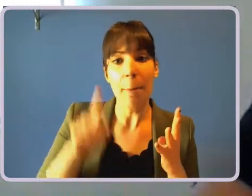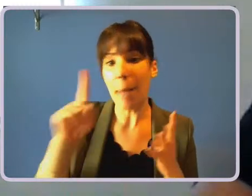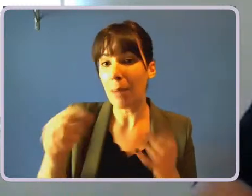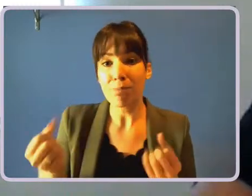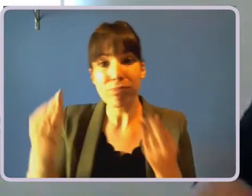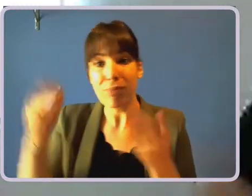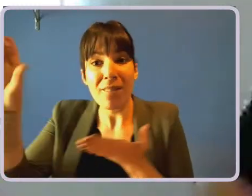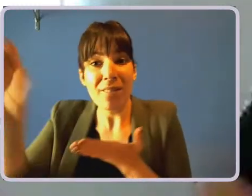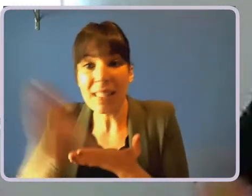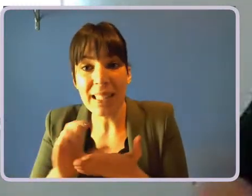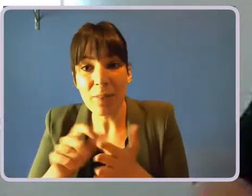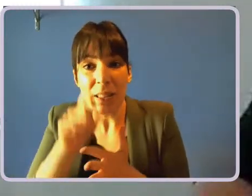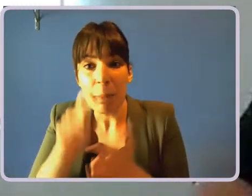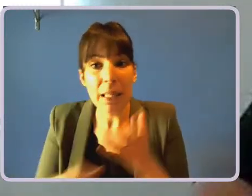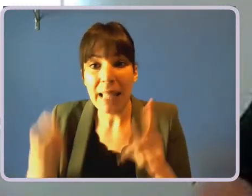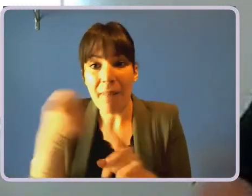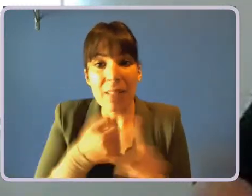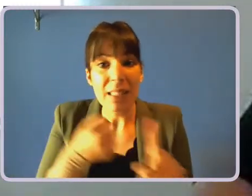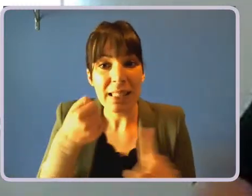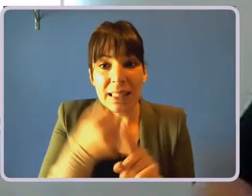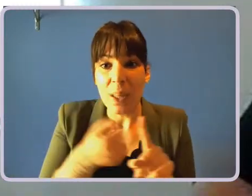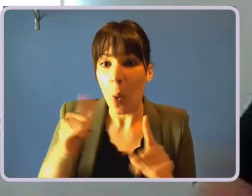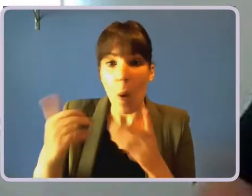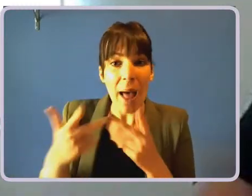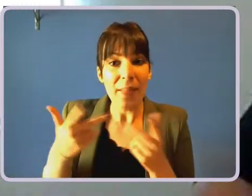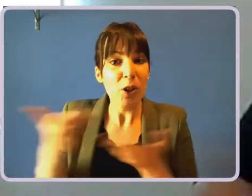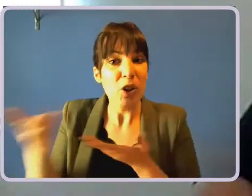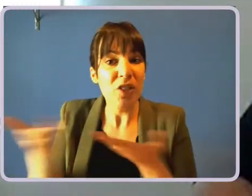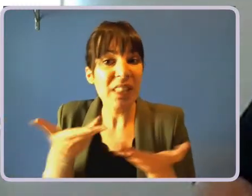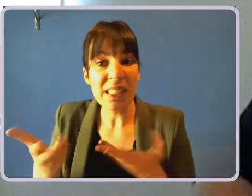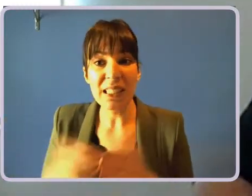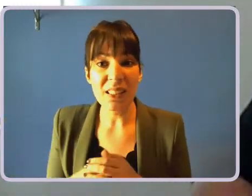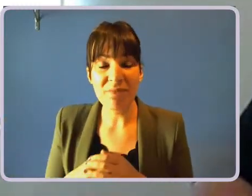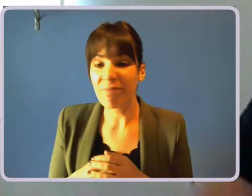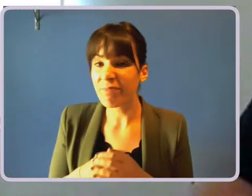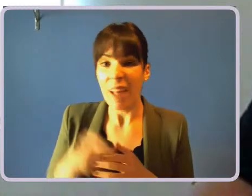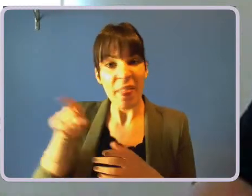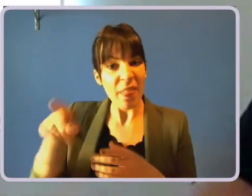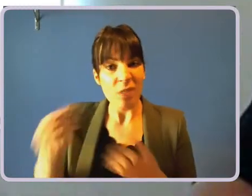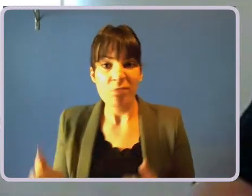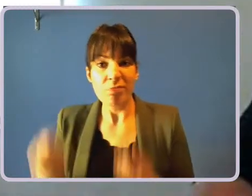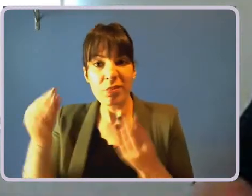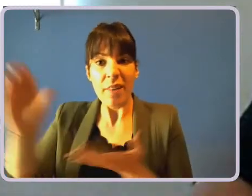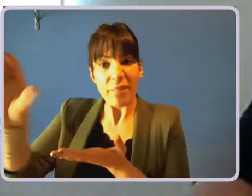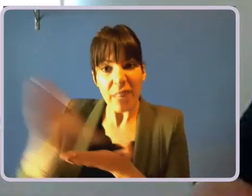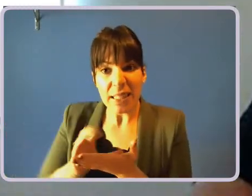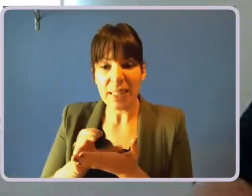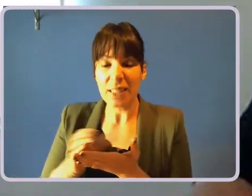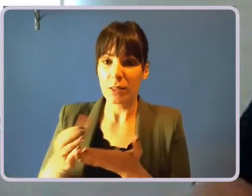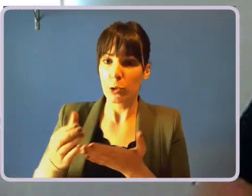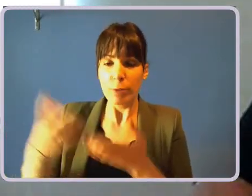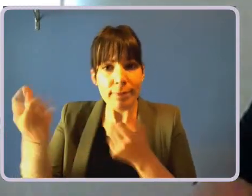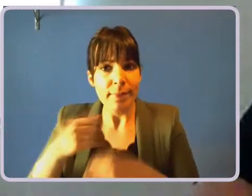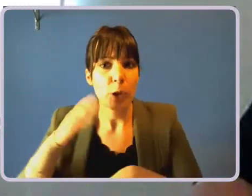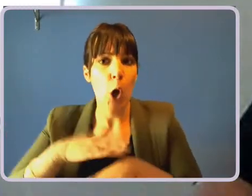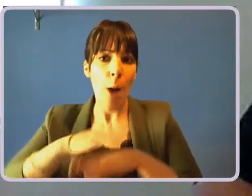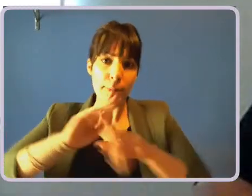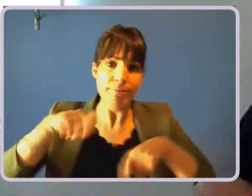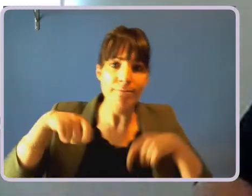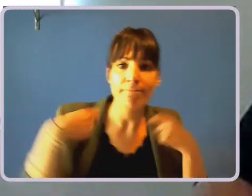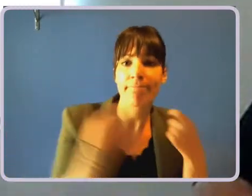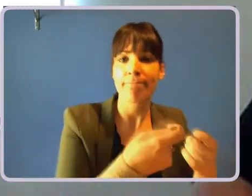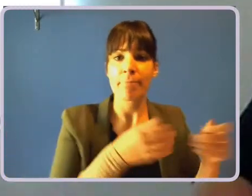other services to take the time to actively work on making and implementing those emergency plans until it's way too